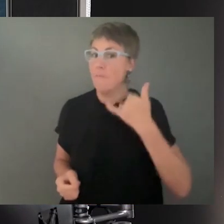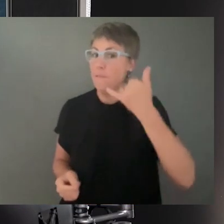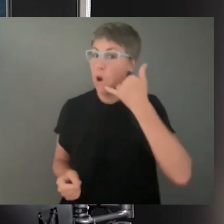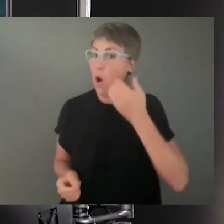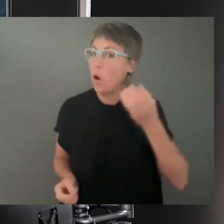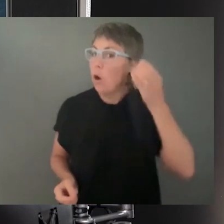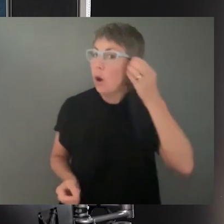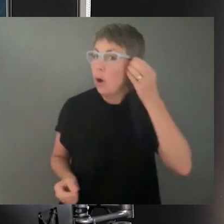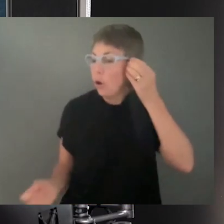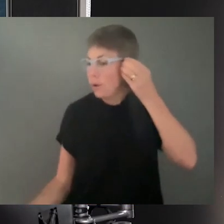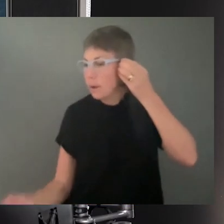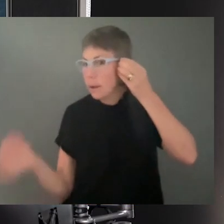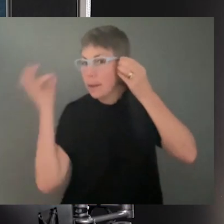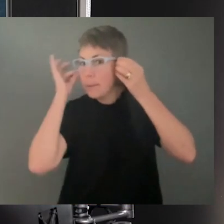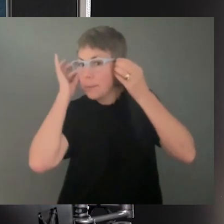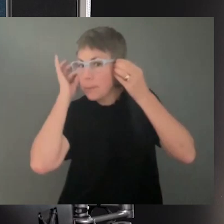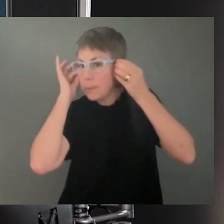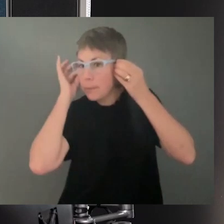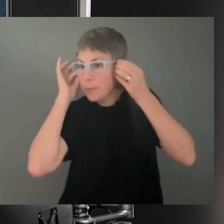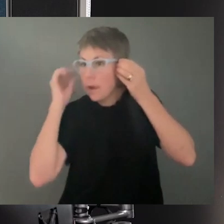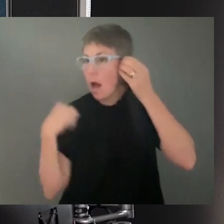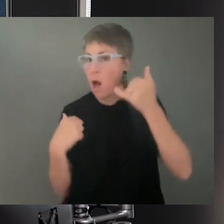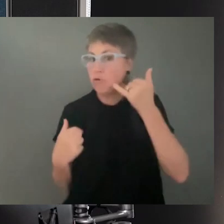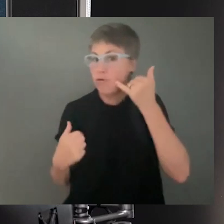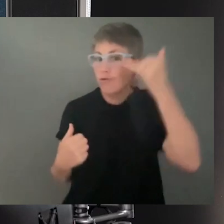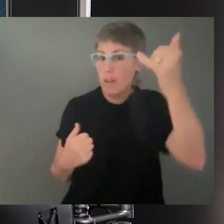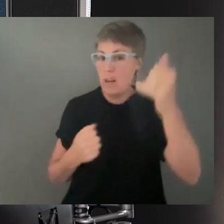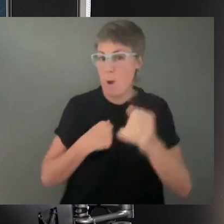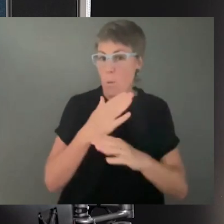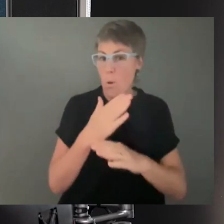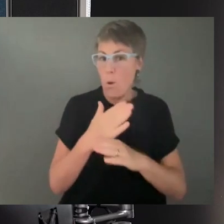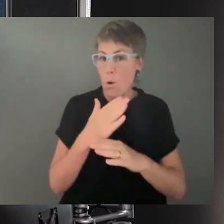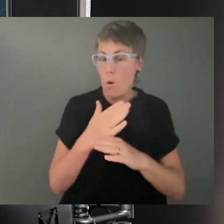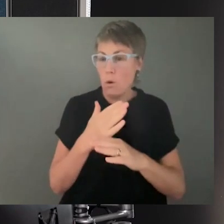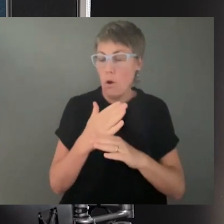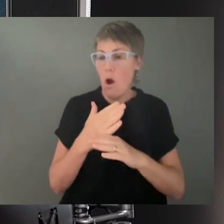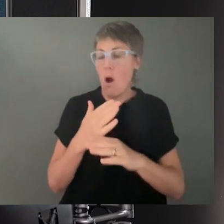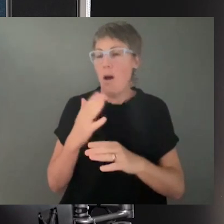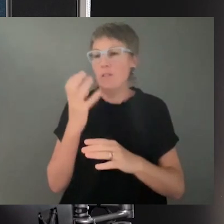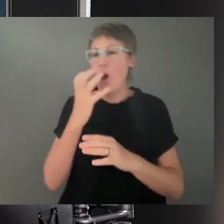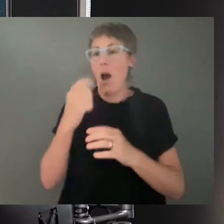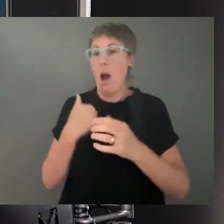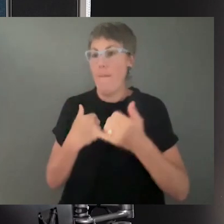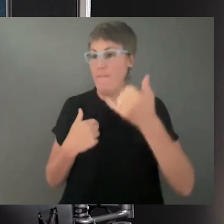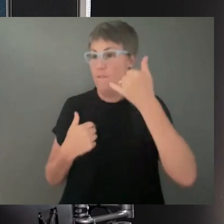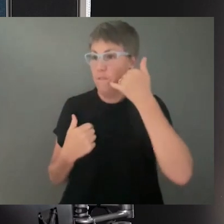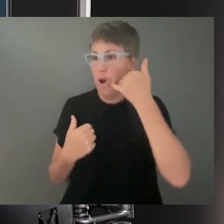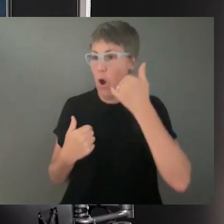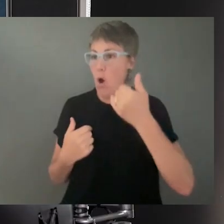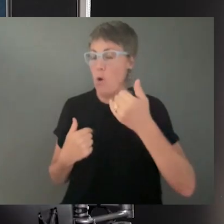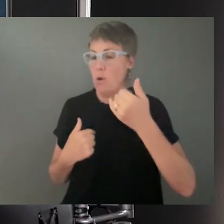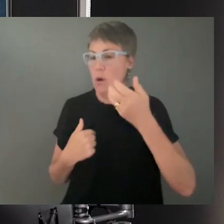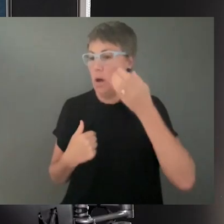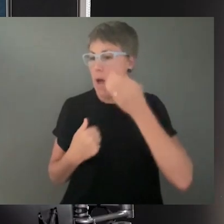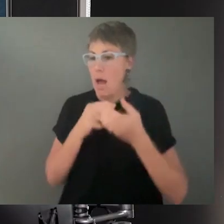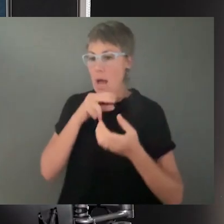my mobile phone held up to my ear, and I would ring the studio and I would record my voice like on the phone, but in real time I'd have to